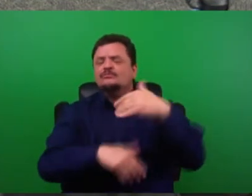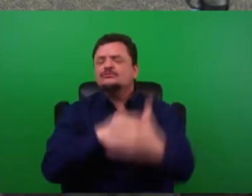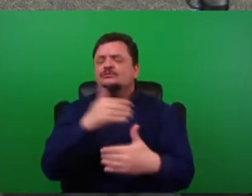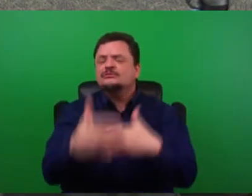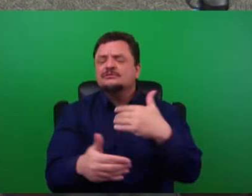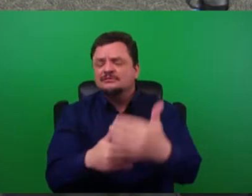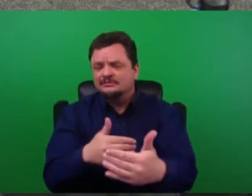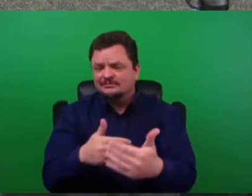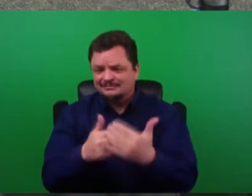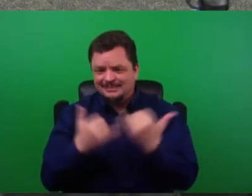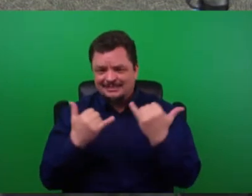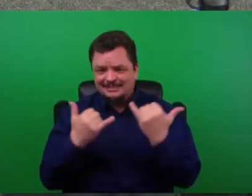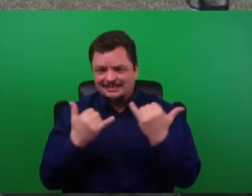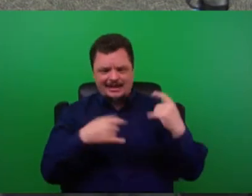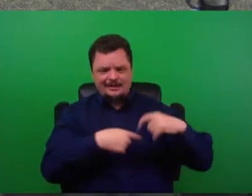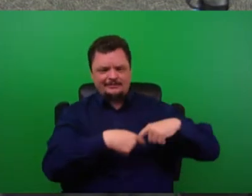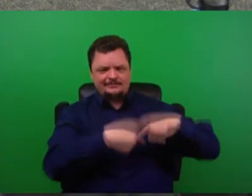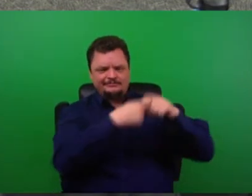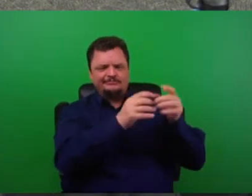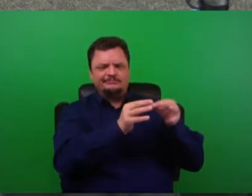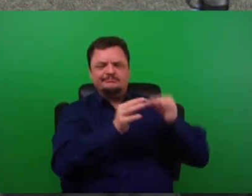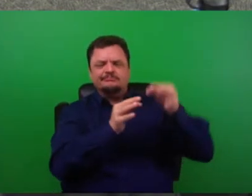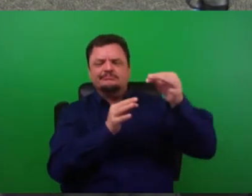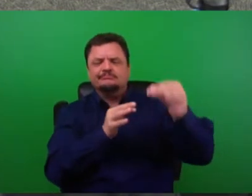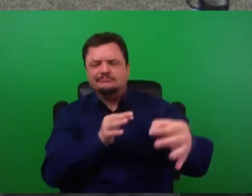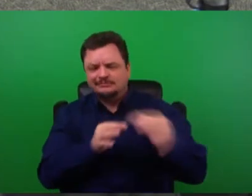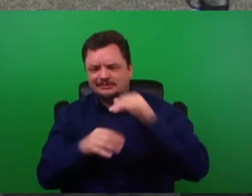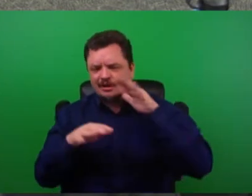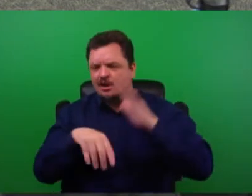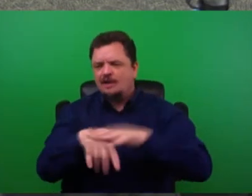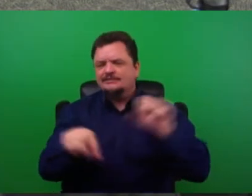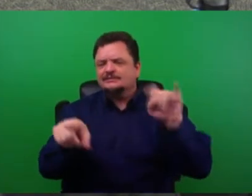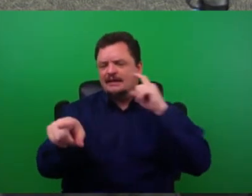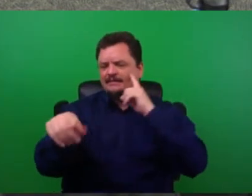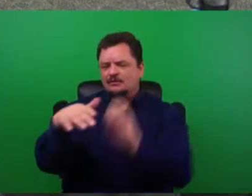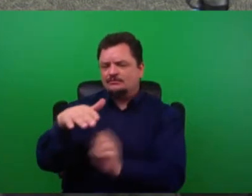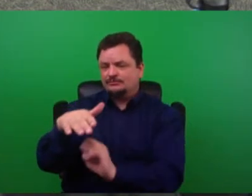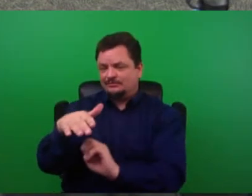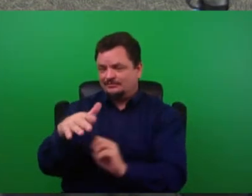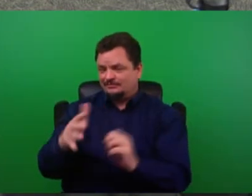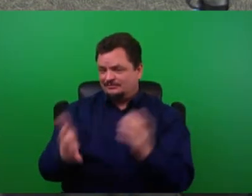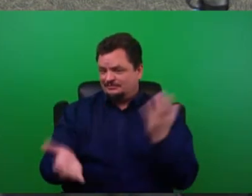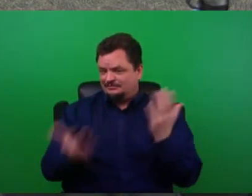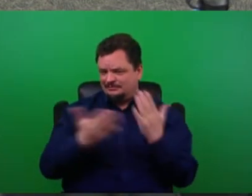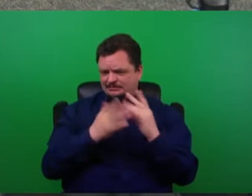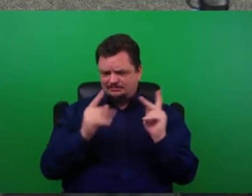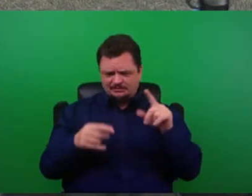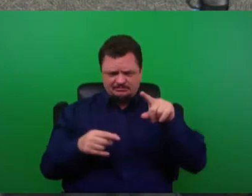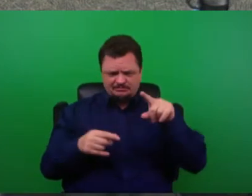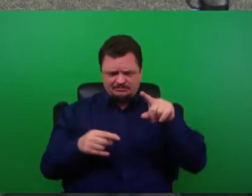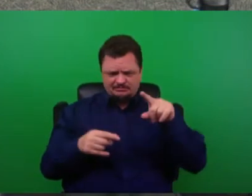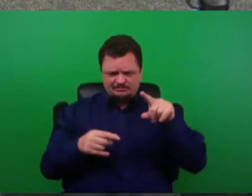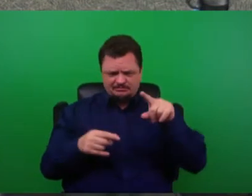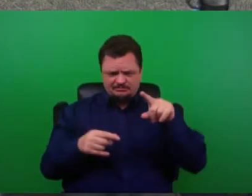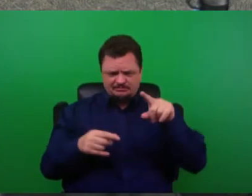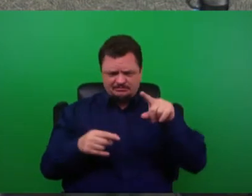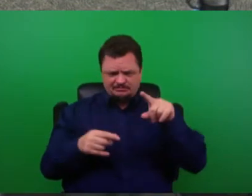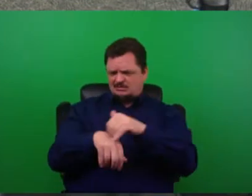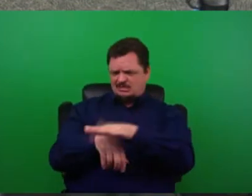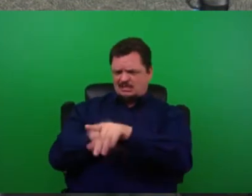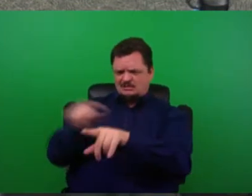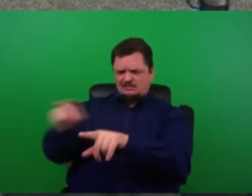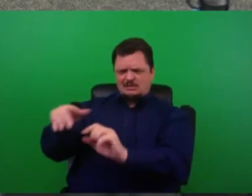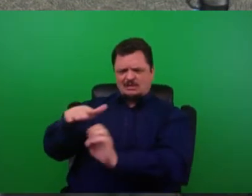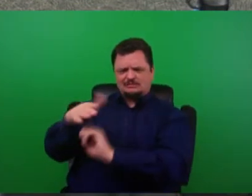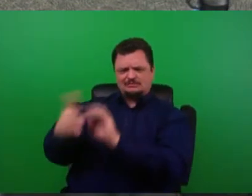And the reason for elementary, for clarity, people might be asking, why would we put Narcan at elementary school? And I think the answer becomes, well, children are apt